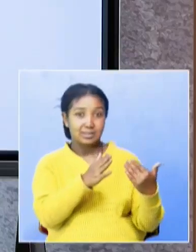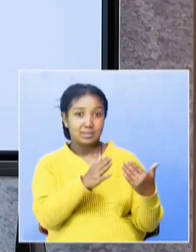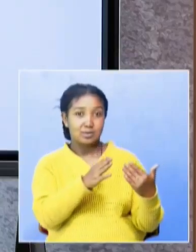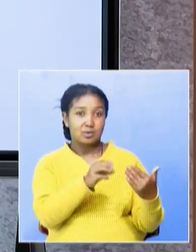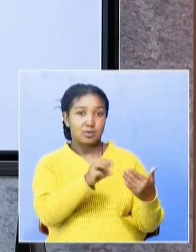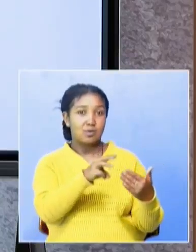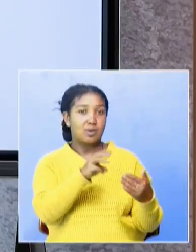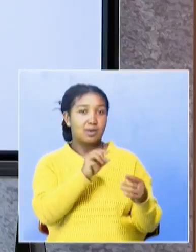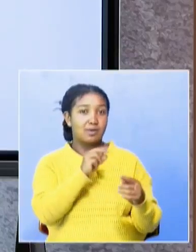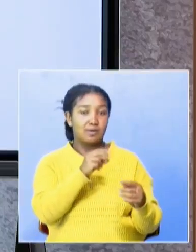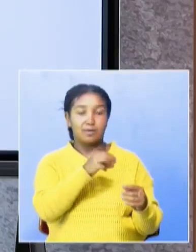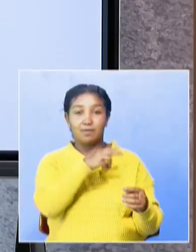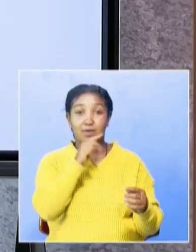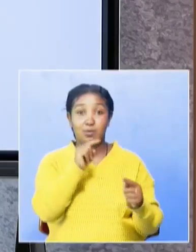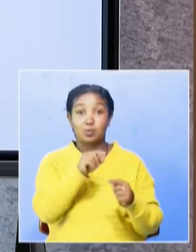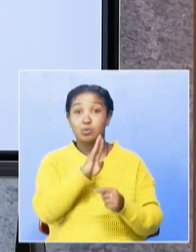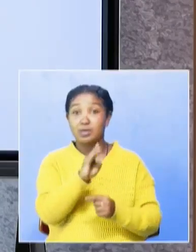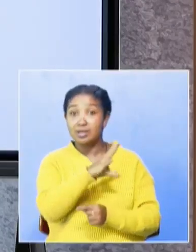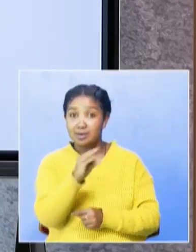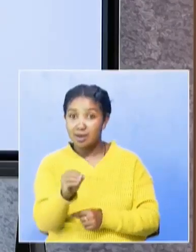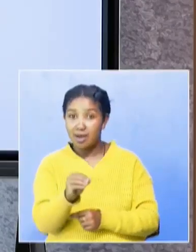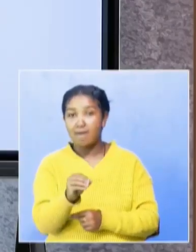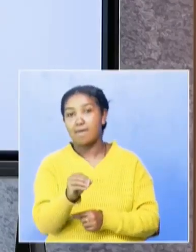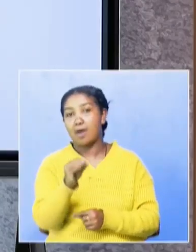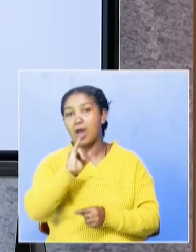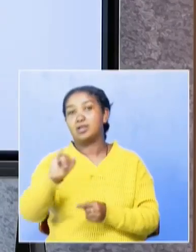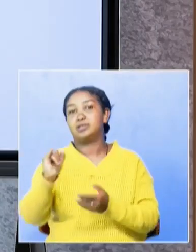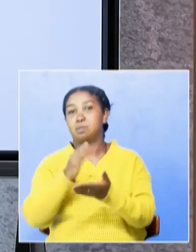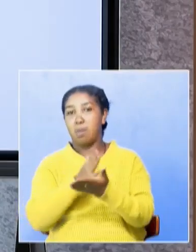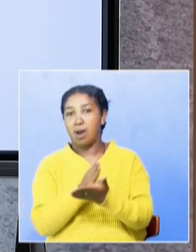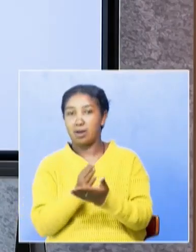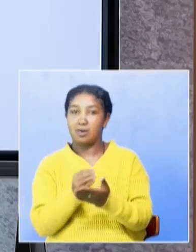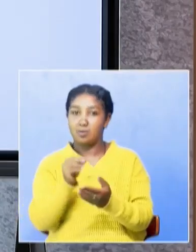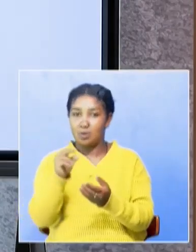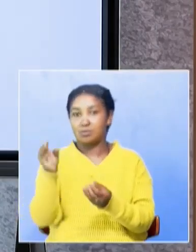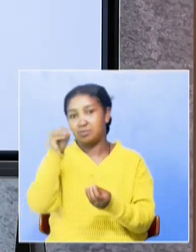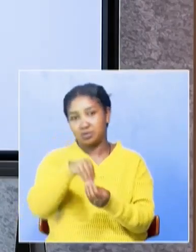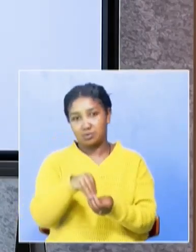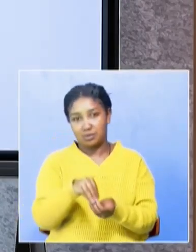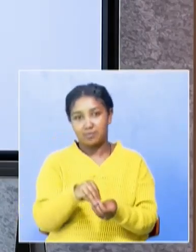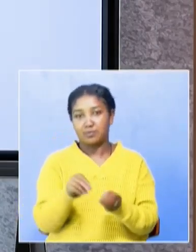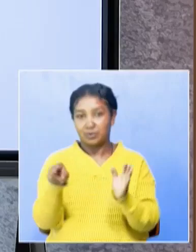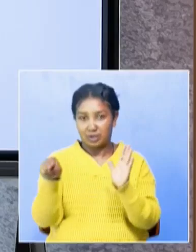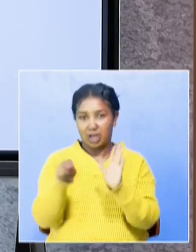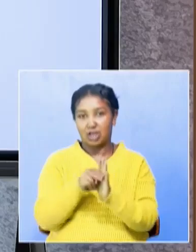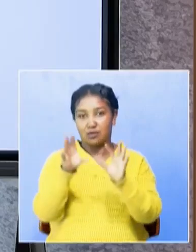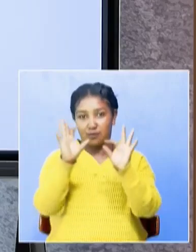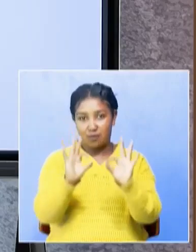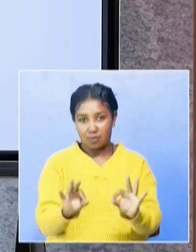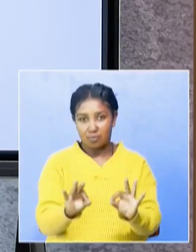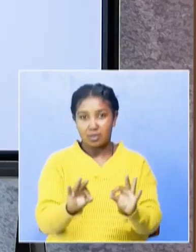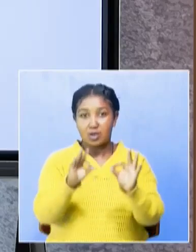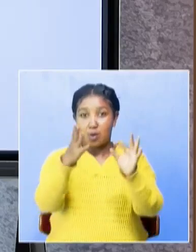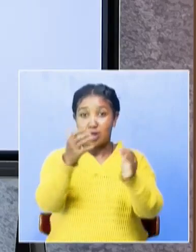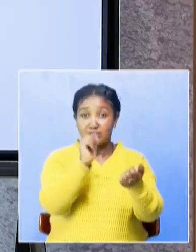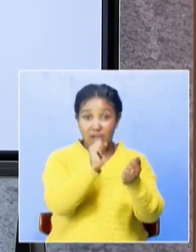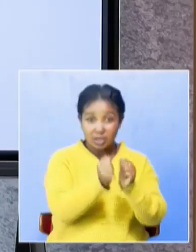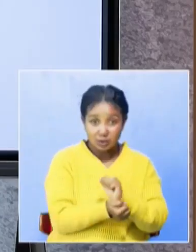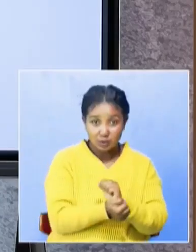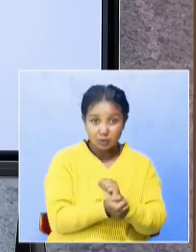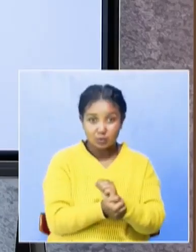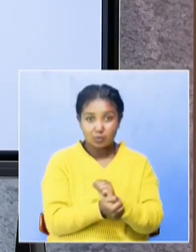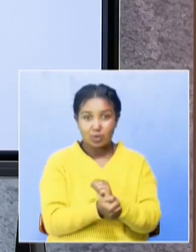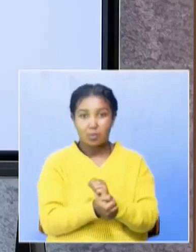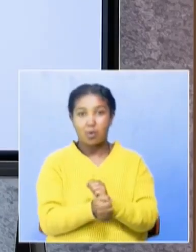between verb to be and verb ing. Okay? This one is a negative form. If you want to change this one